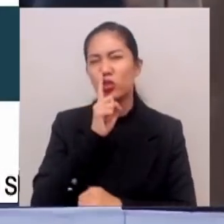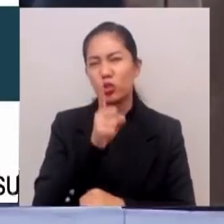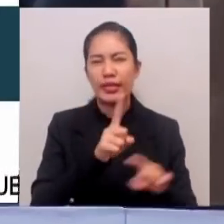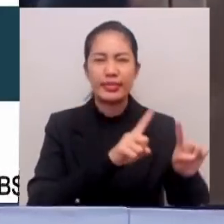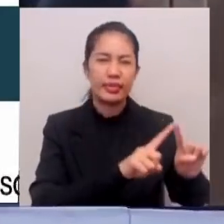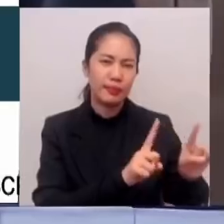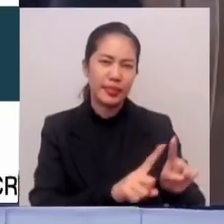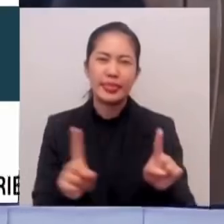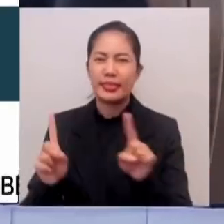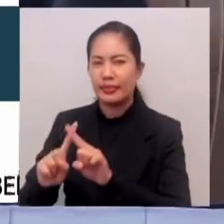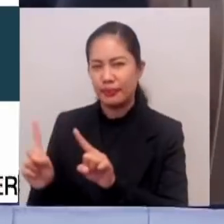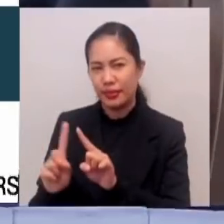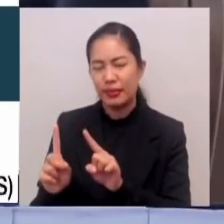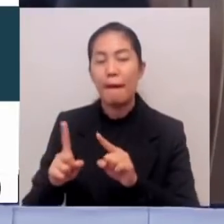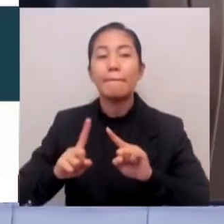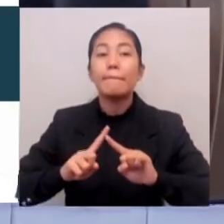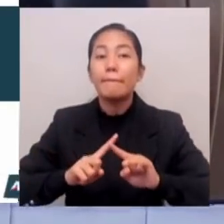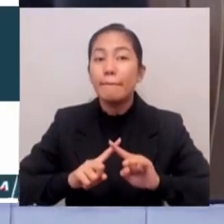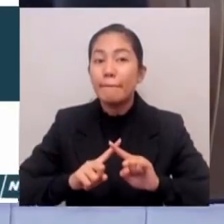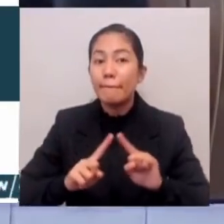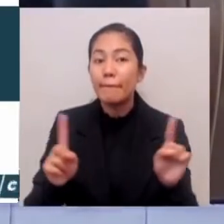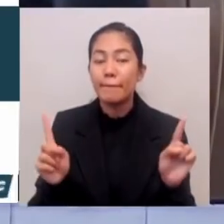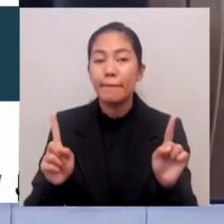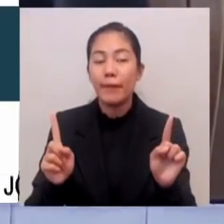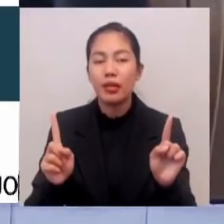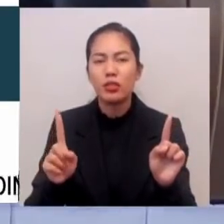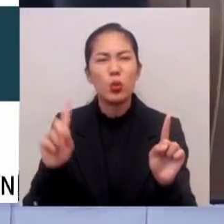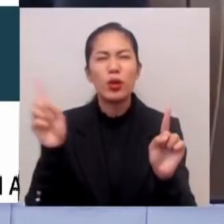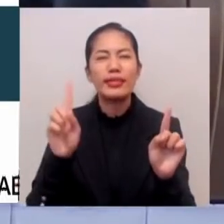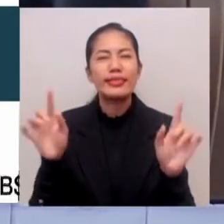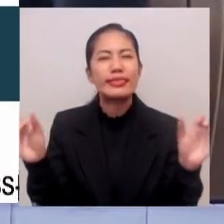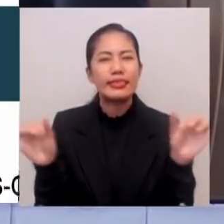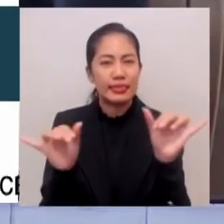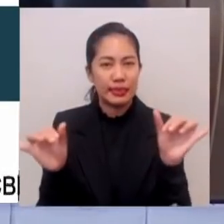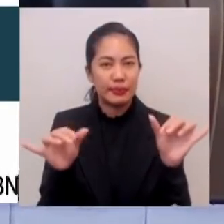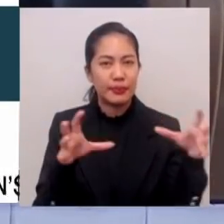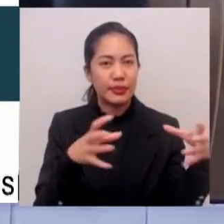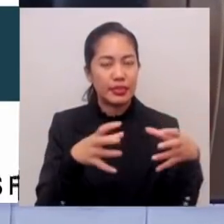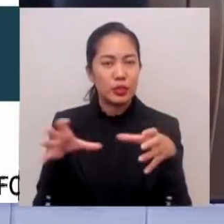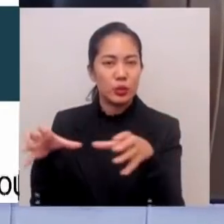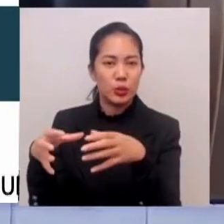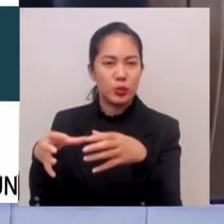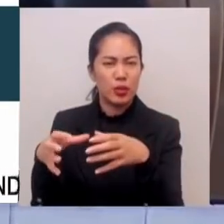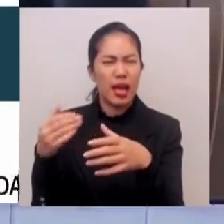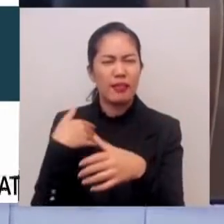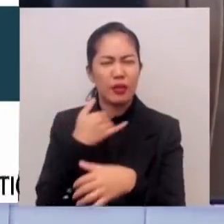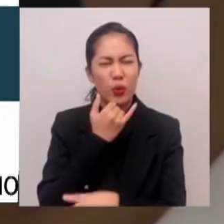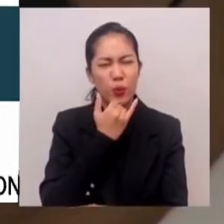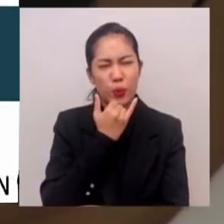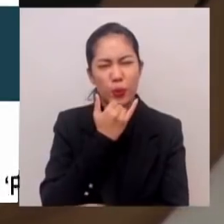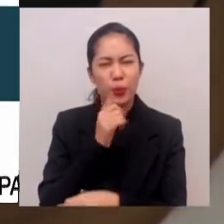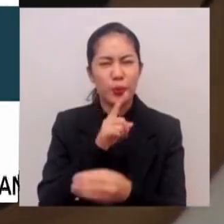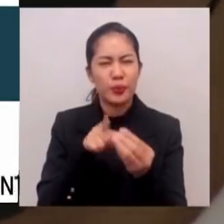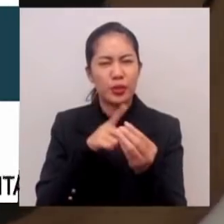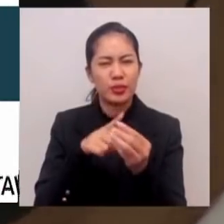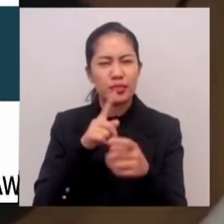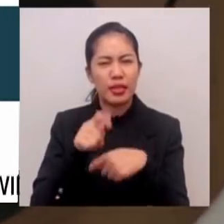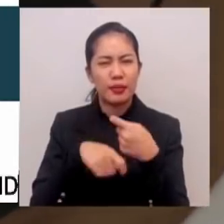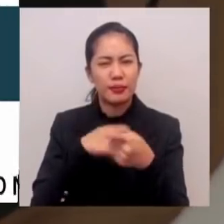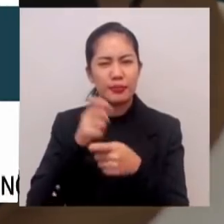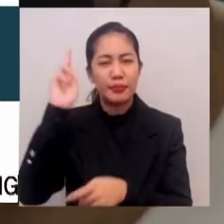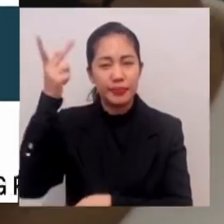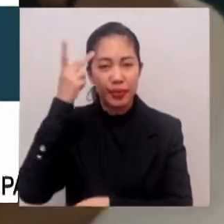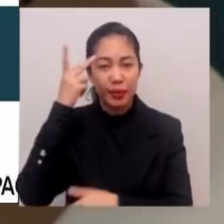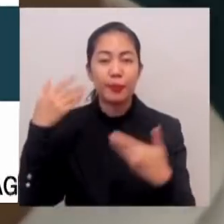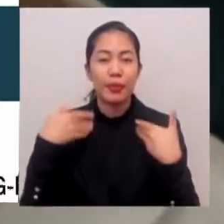so to speak. But one thing is common with all the other candidates. Something's really wrong with the kind of politics that we have. And until